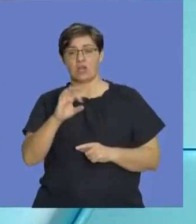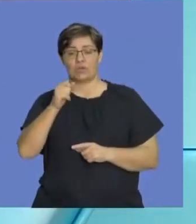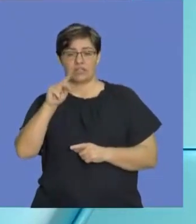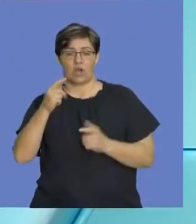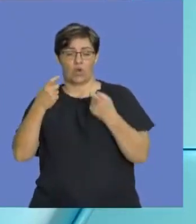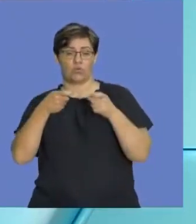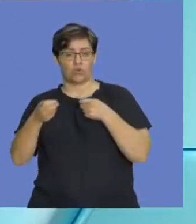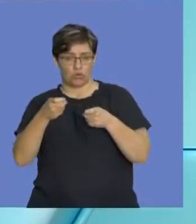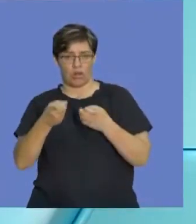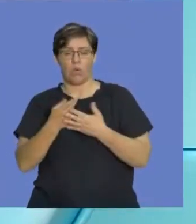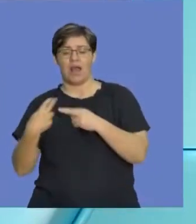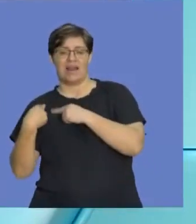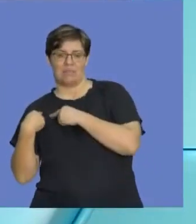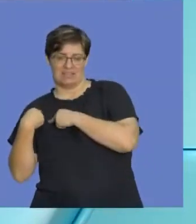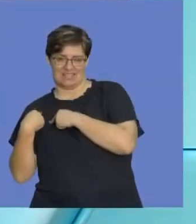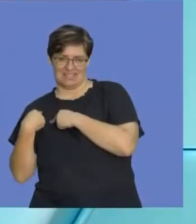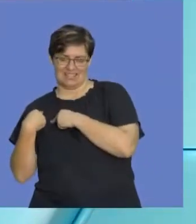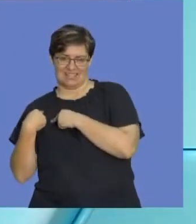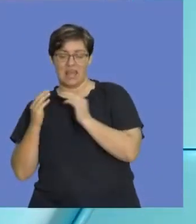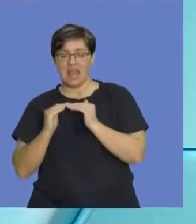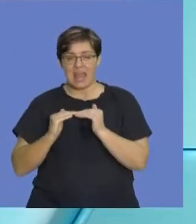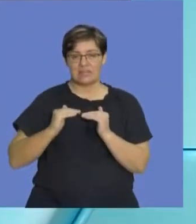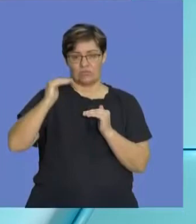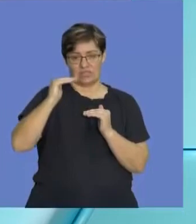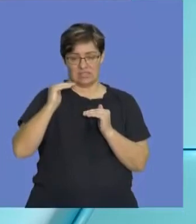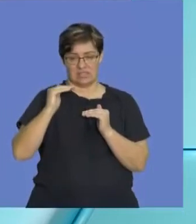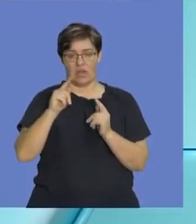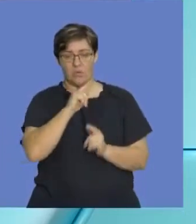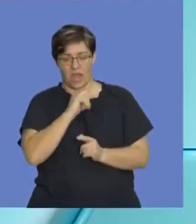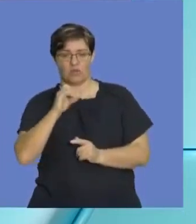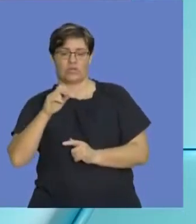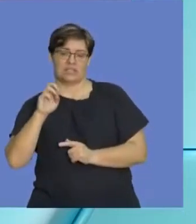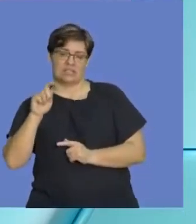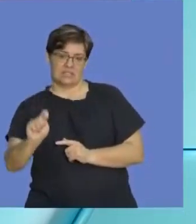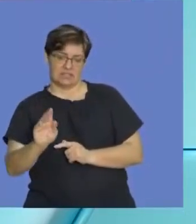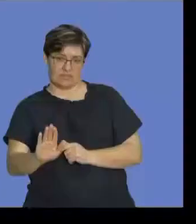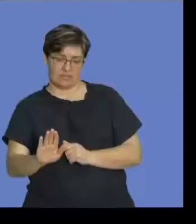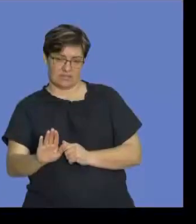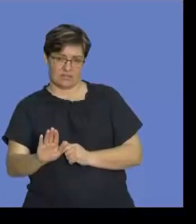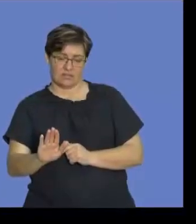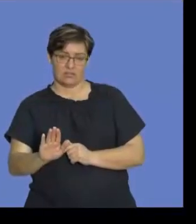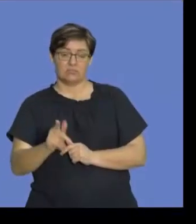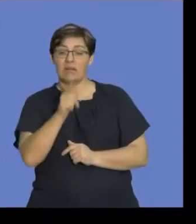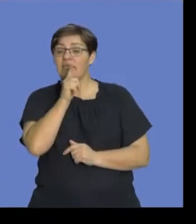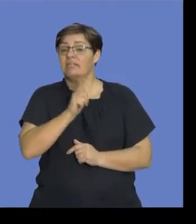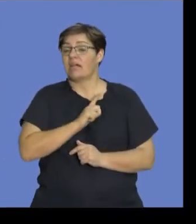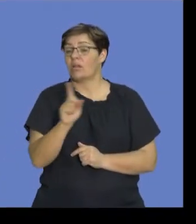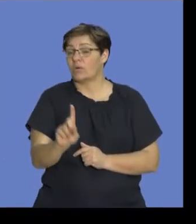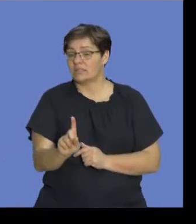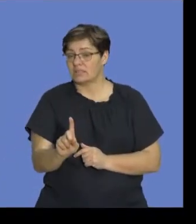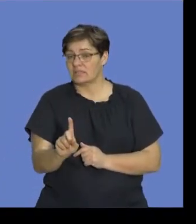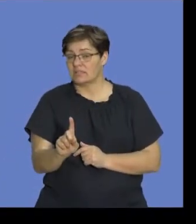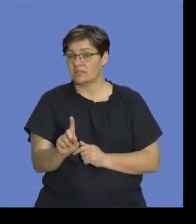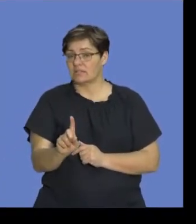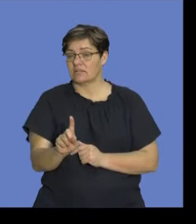control. Why? It's a liability increasing, therefore credited. So this tells you that